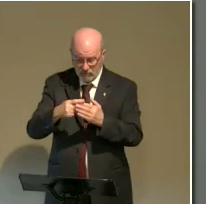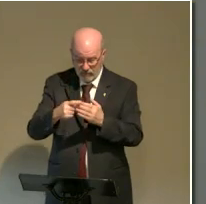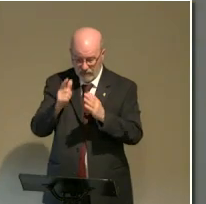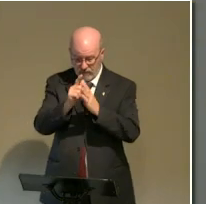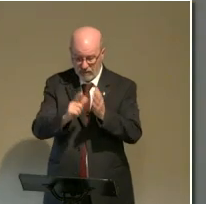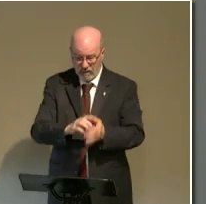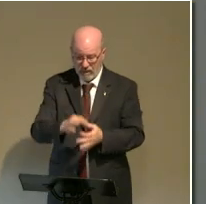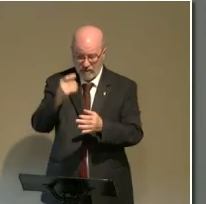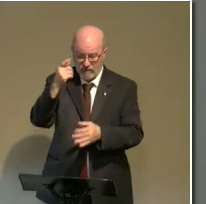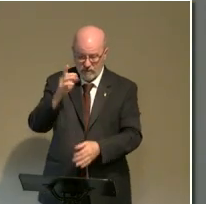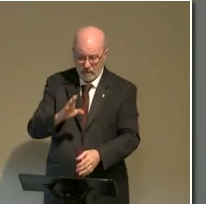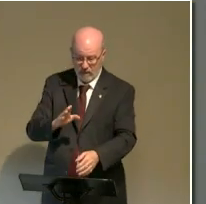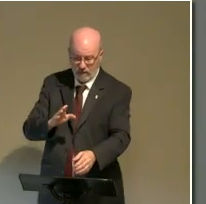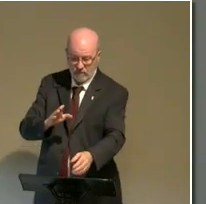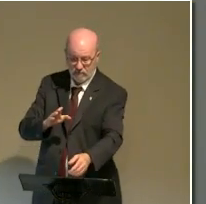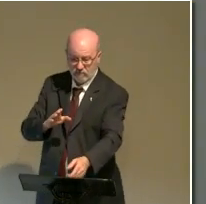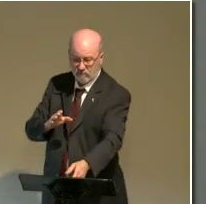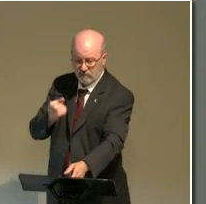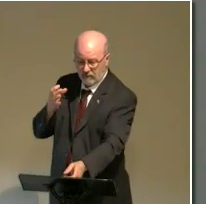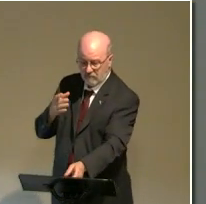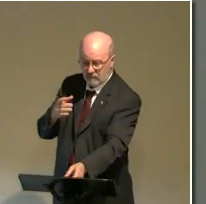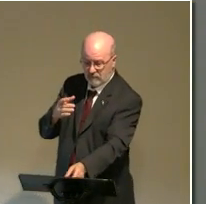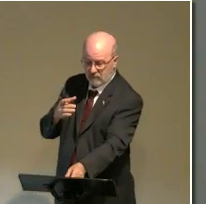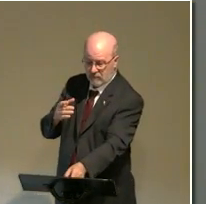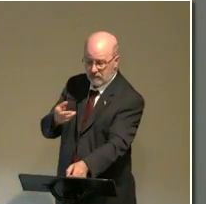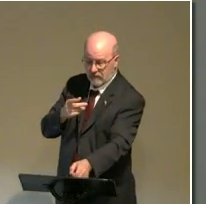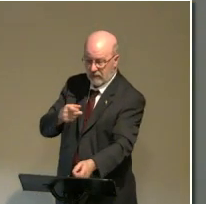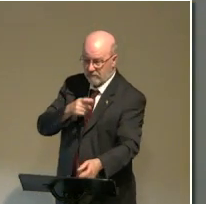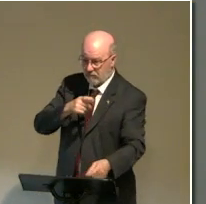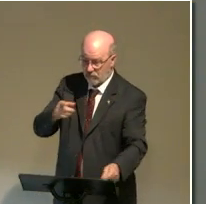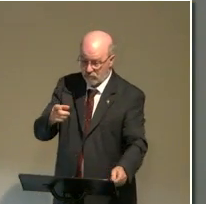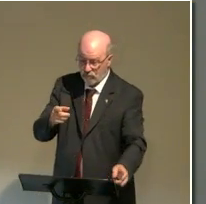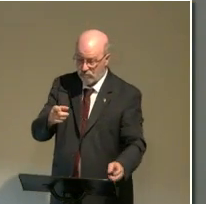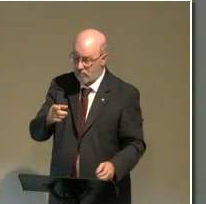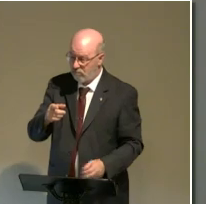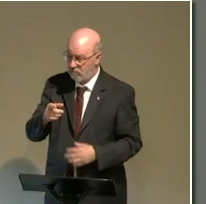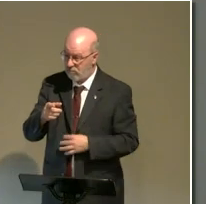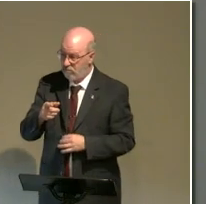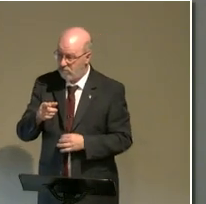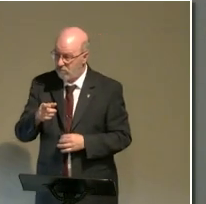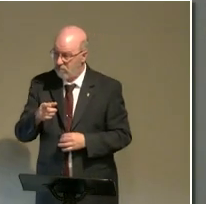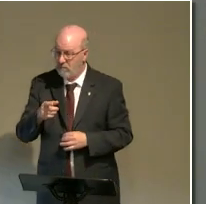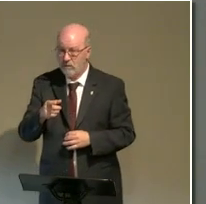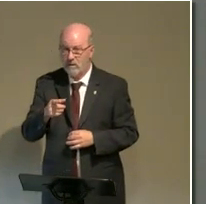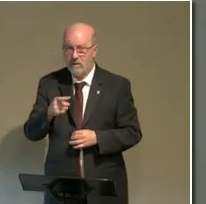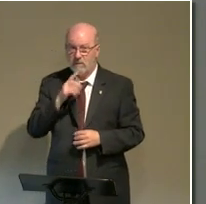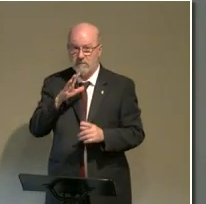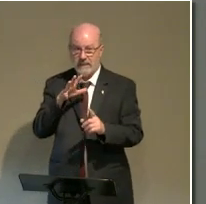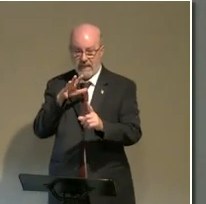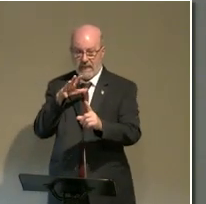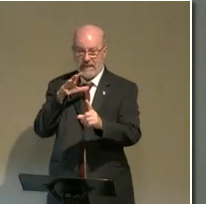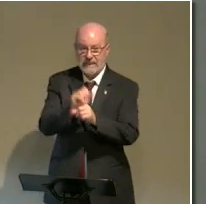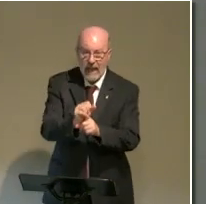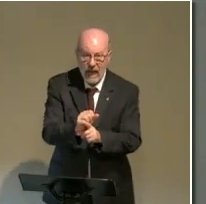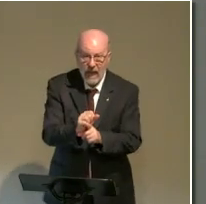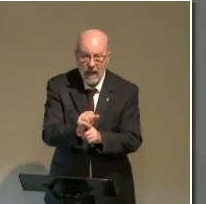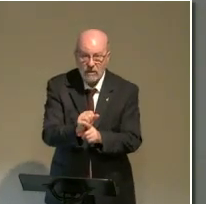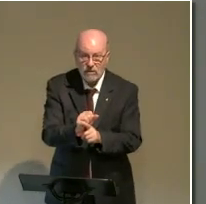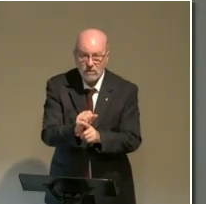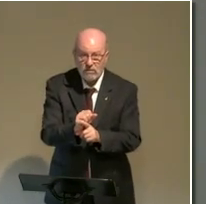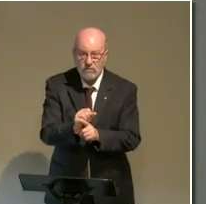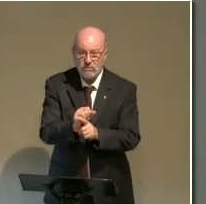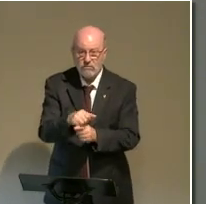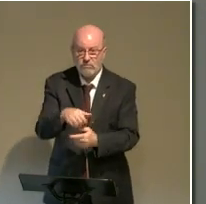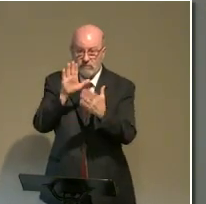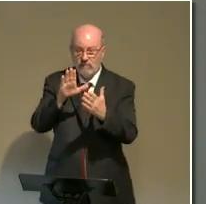law of his God. How many times have you been attacked or